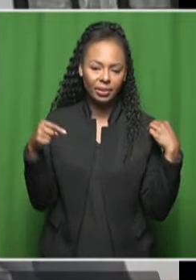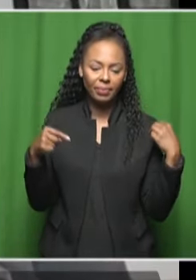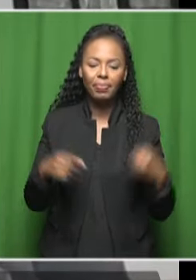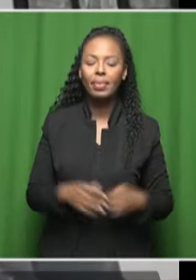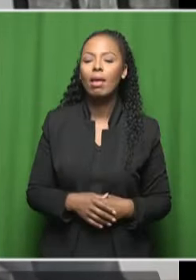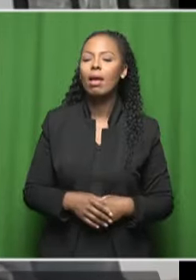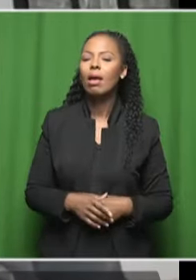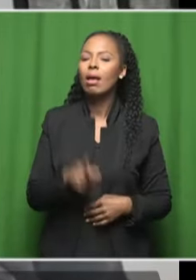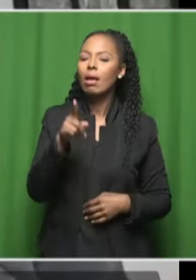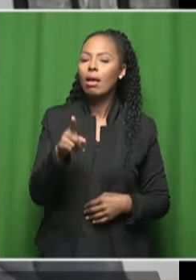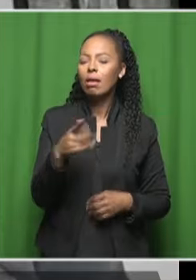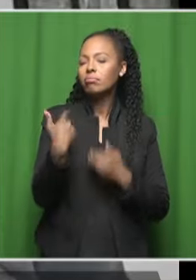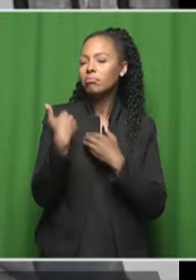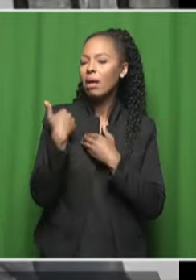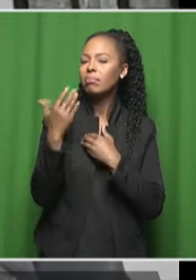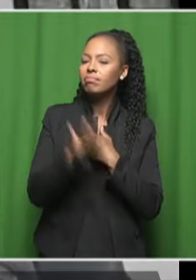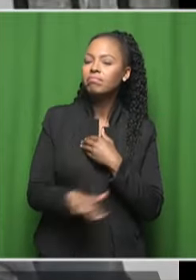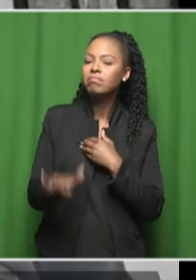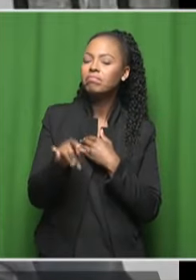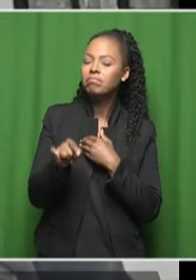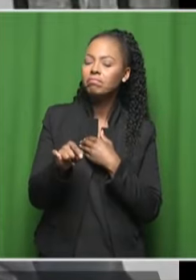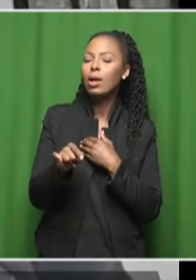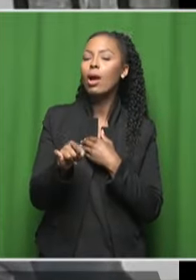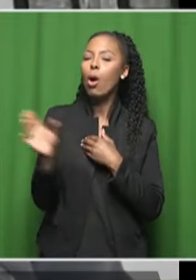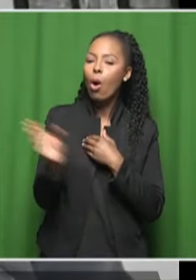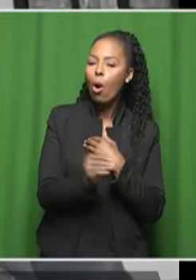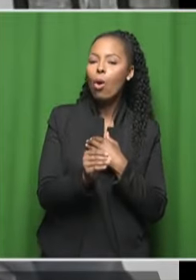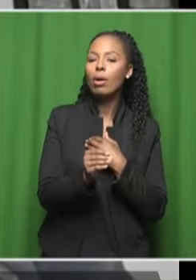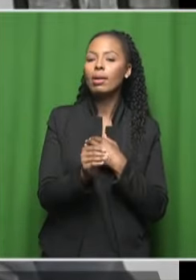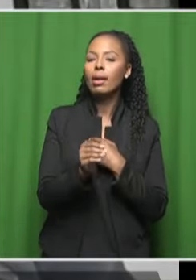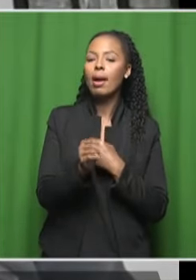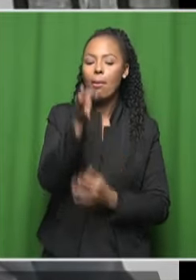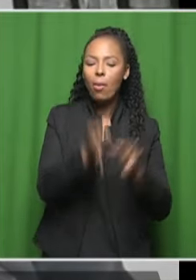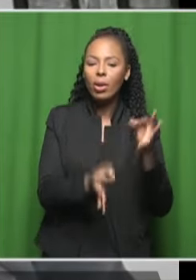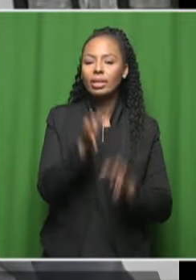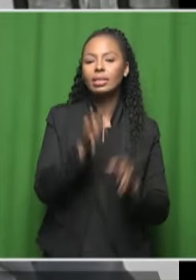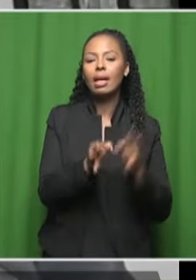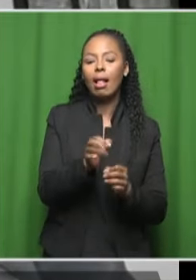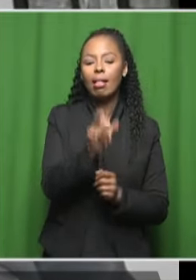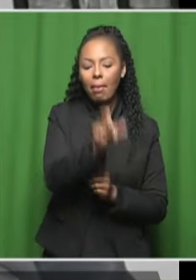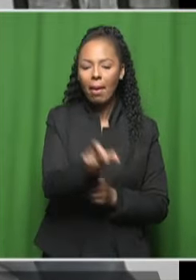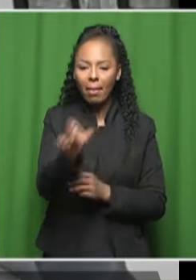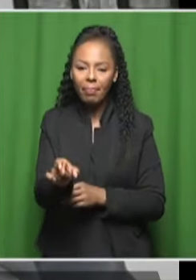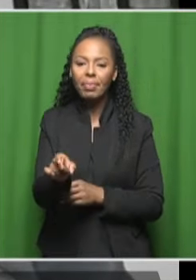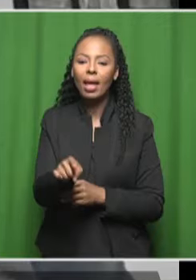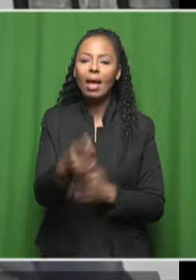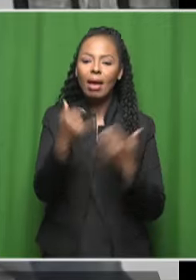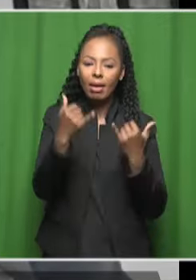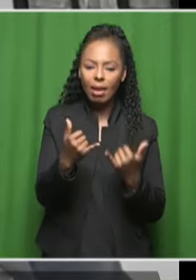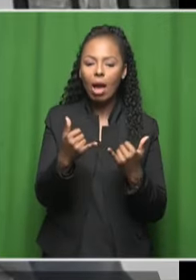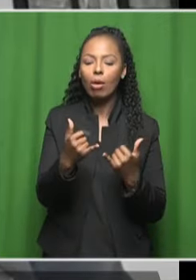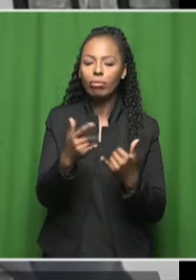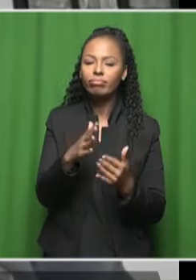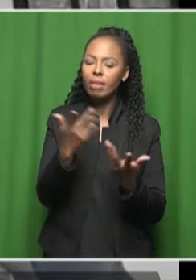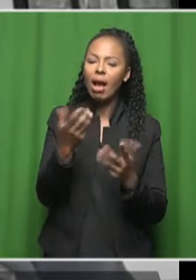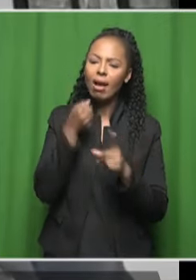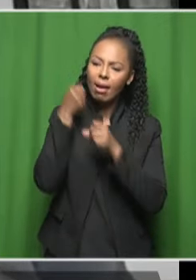was that all political candidates, our presidential candidates, did campaign